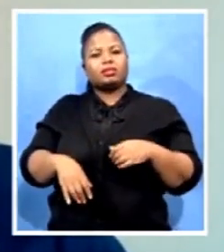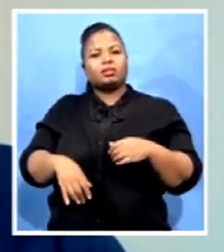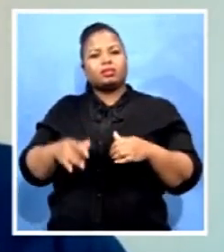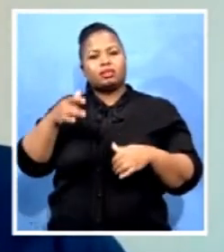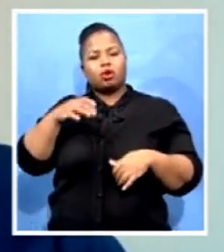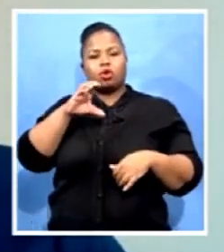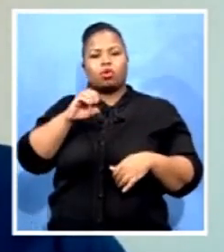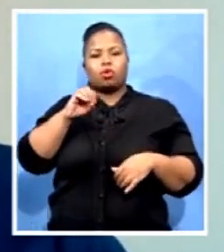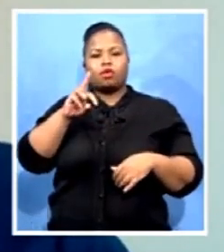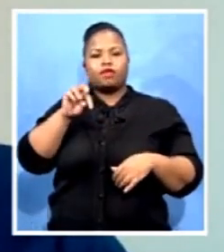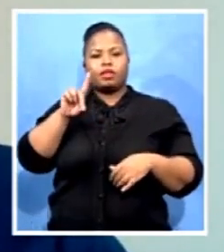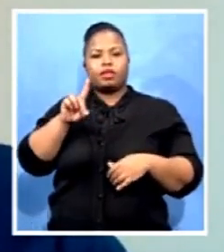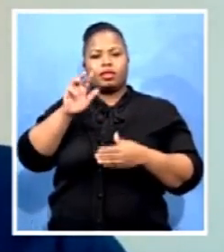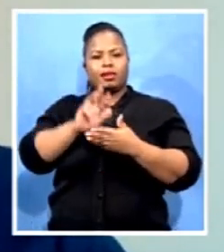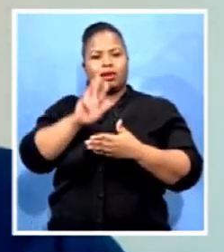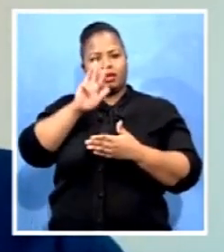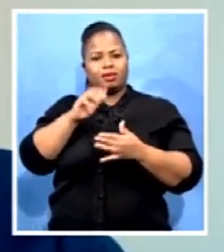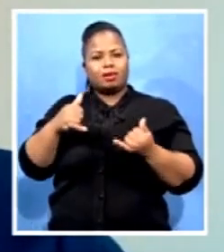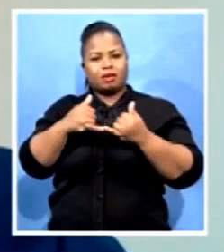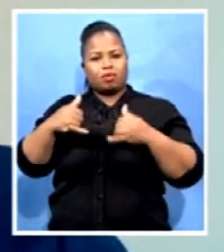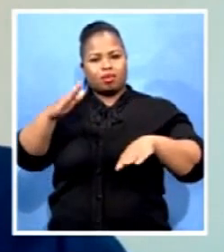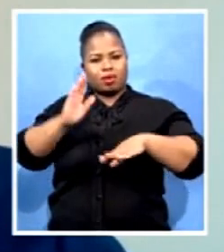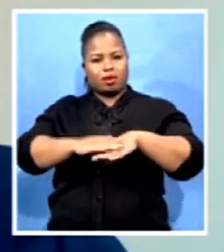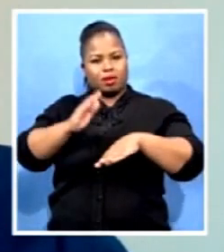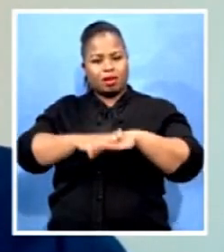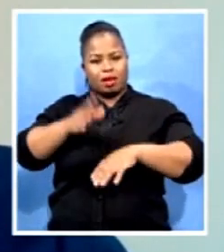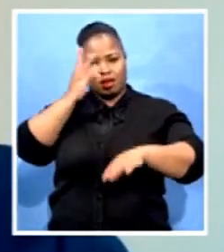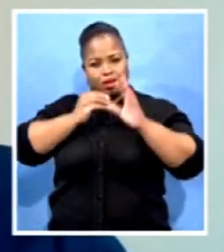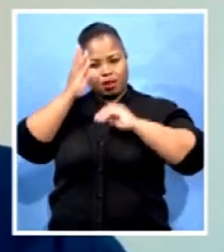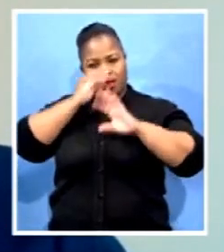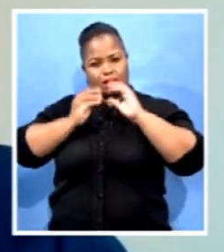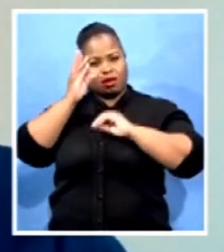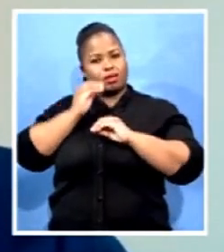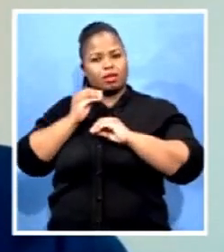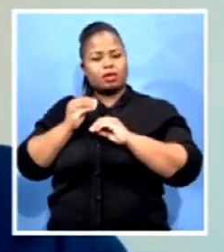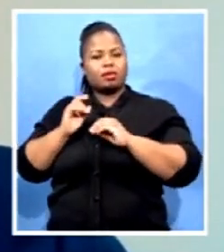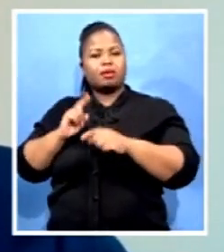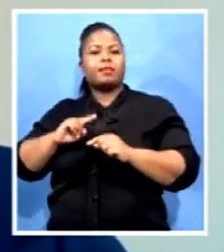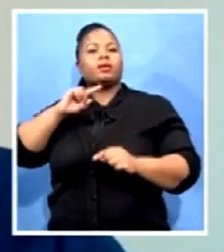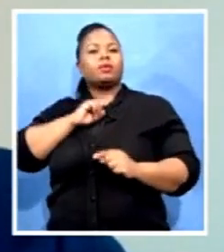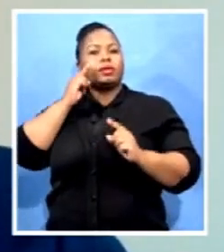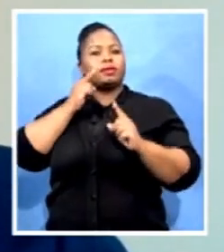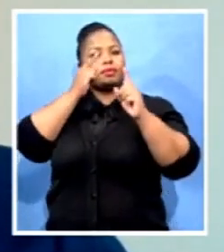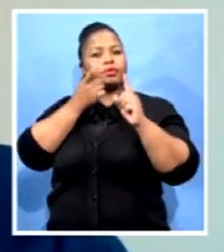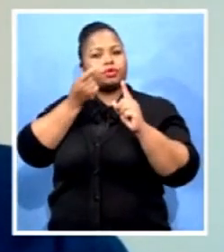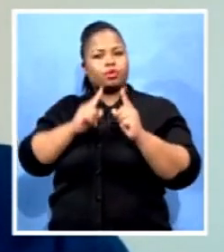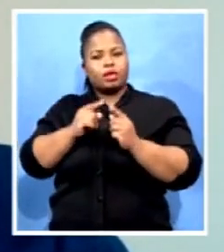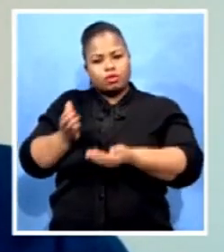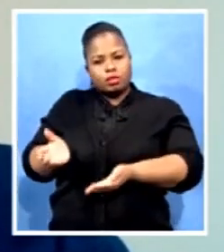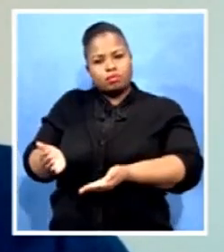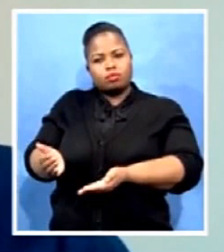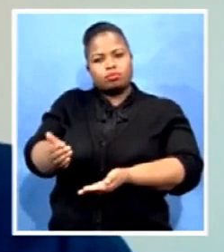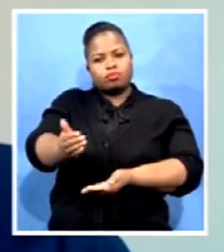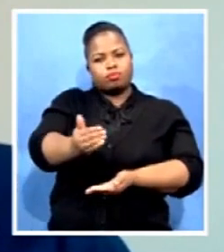aim of the initiative is that we're trying to fundraise resources to jumpstart digital